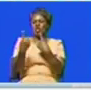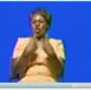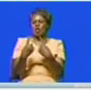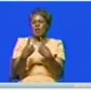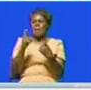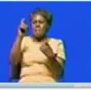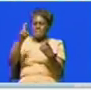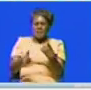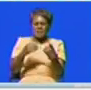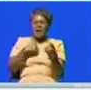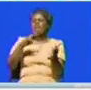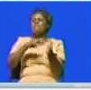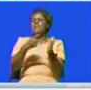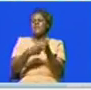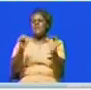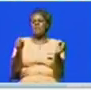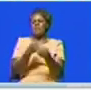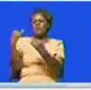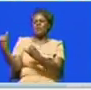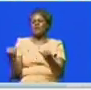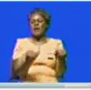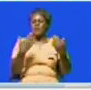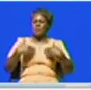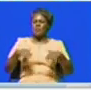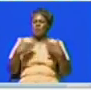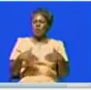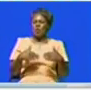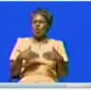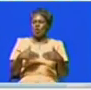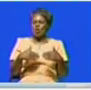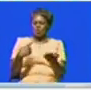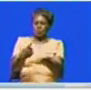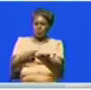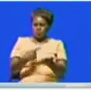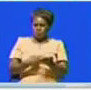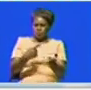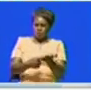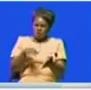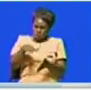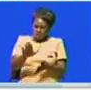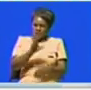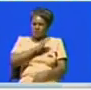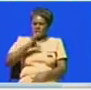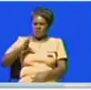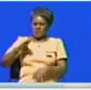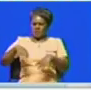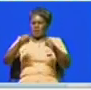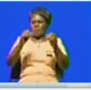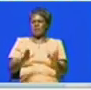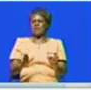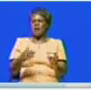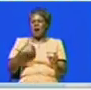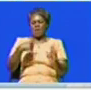Talks must mean something. You cannot invite people to come and have a discussion when you as a chairman has